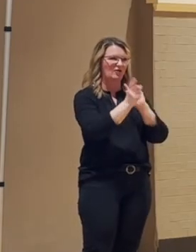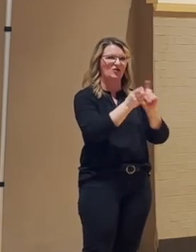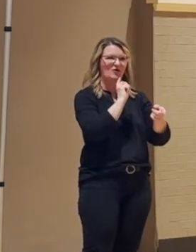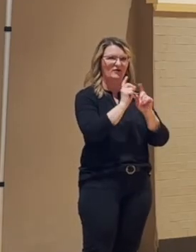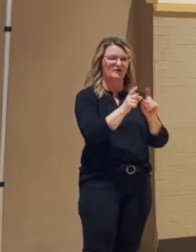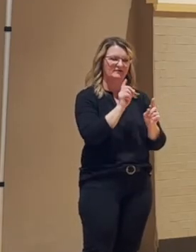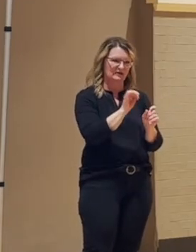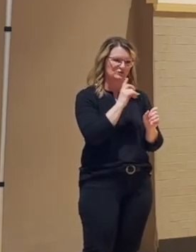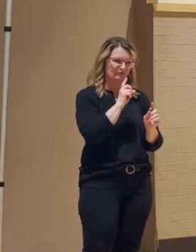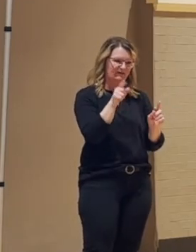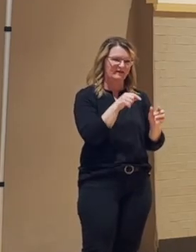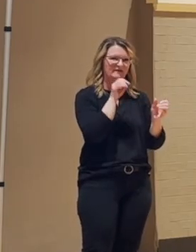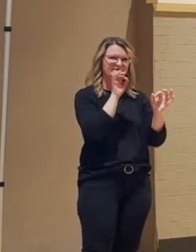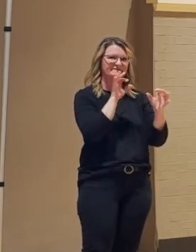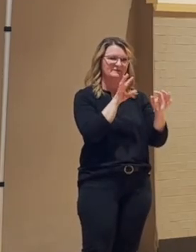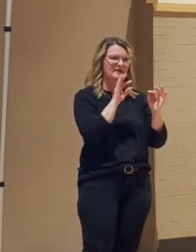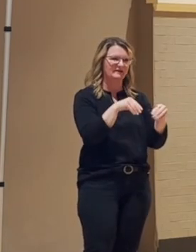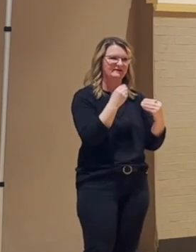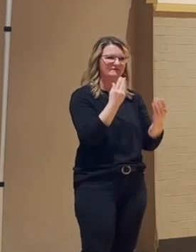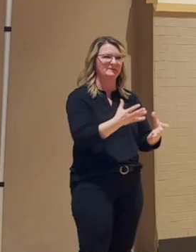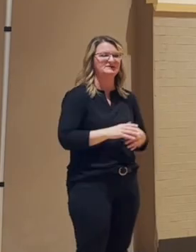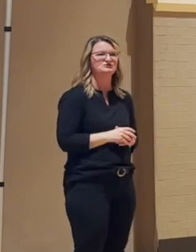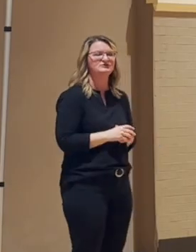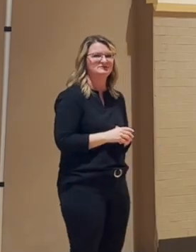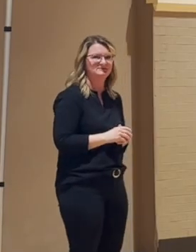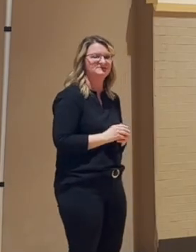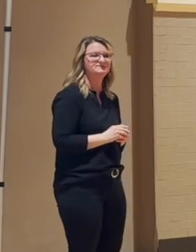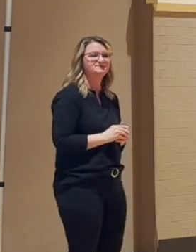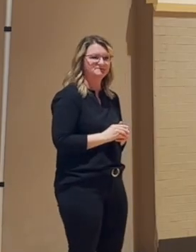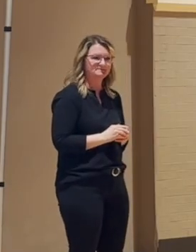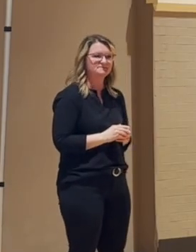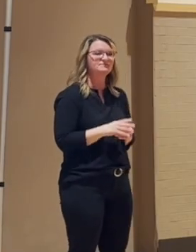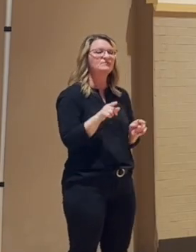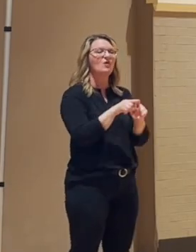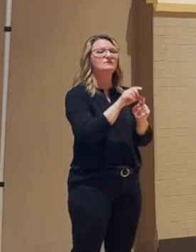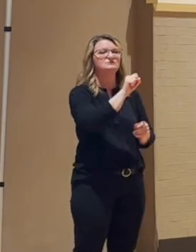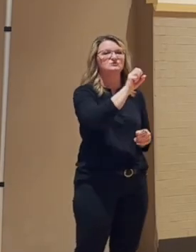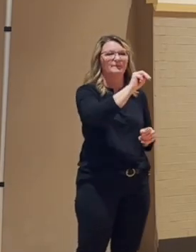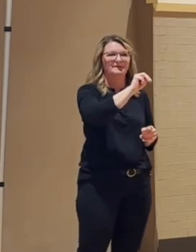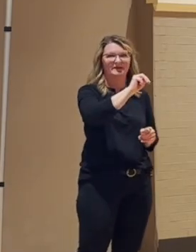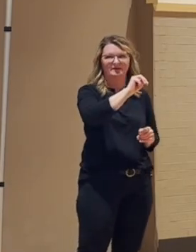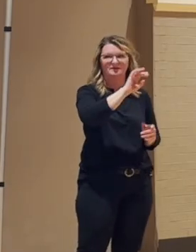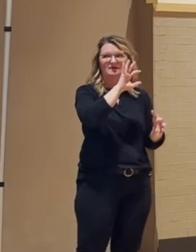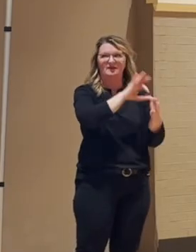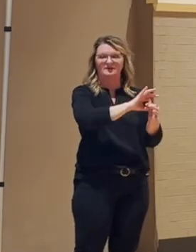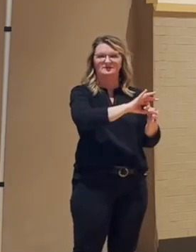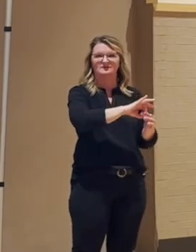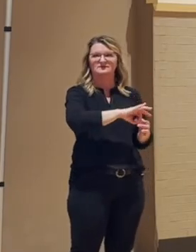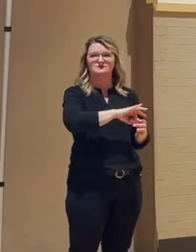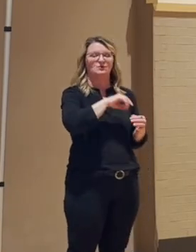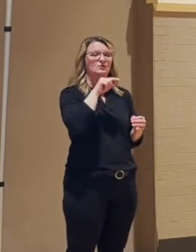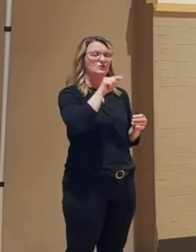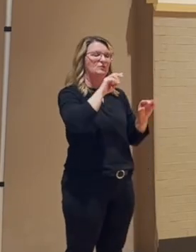type and give some feedback and information. In addition, it has a social media field. So when you